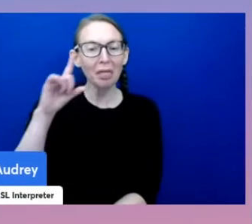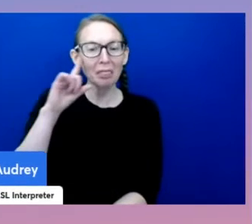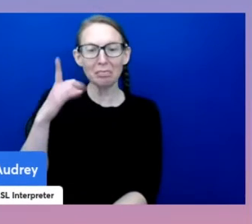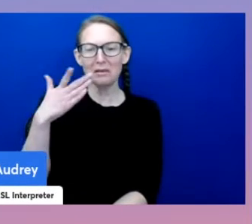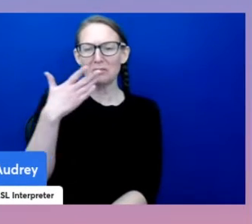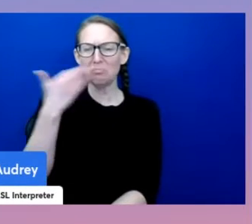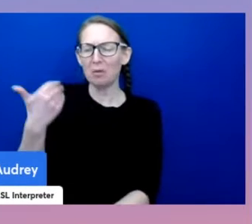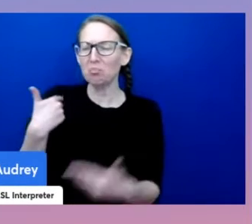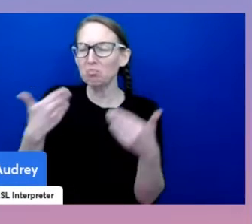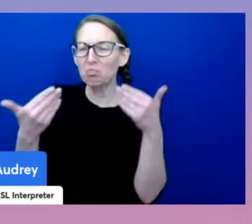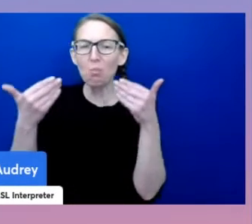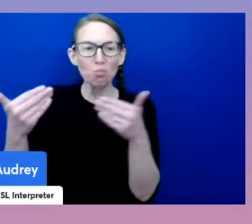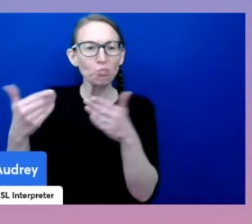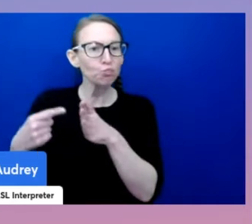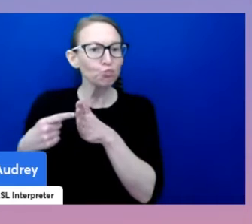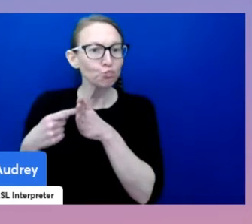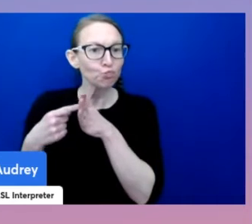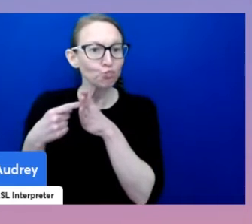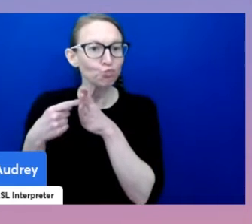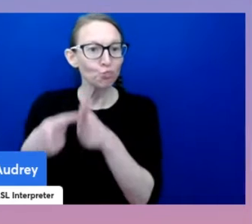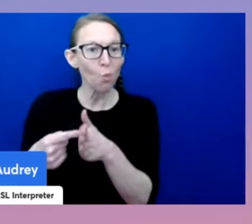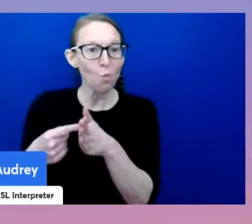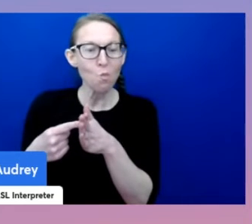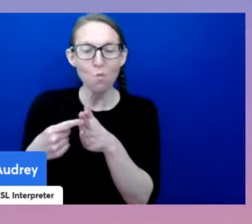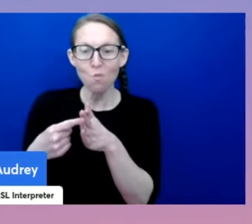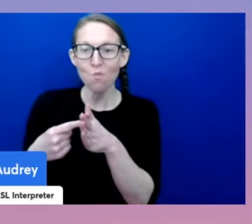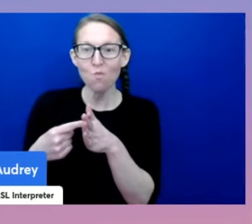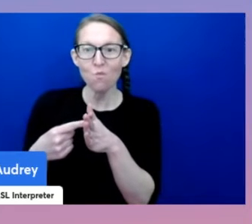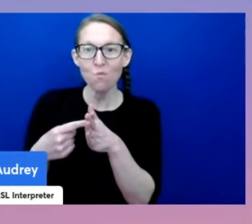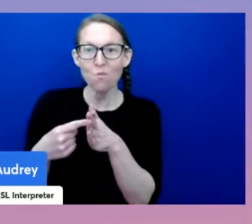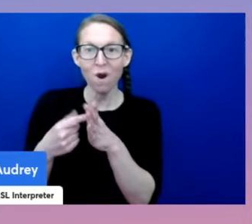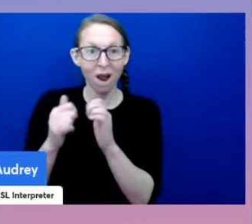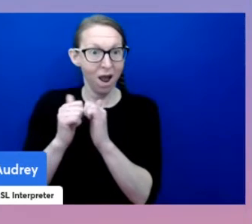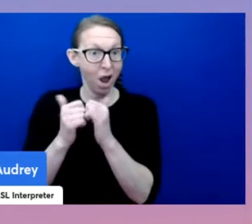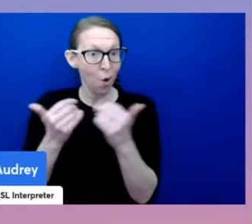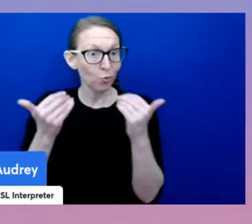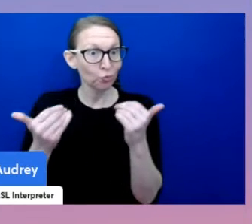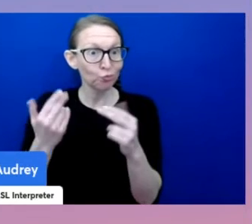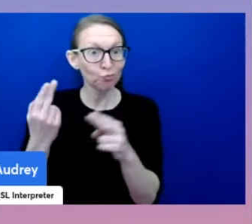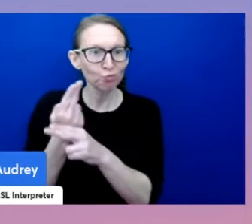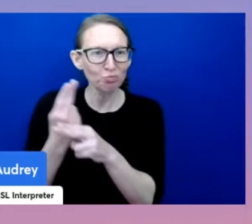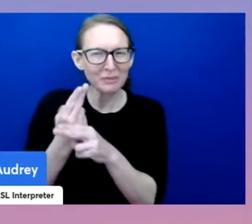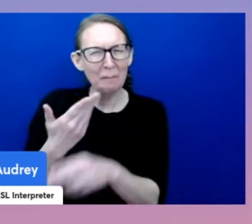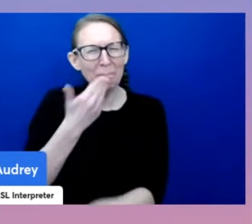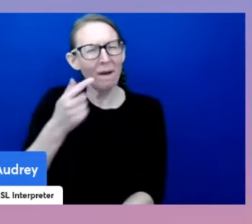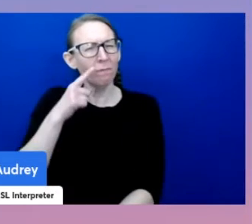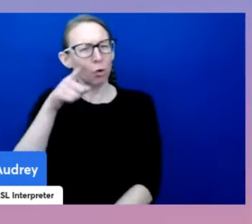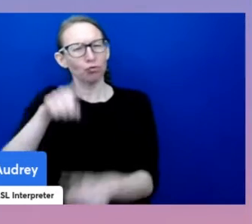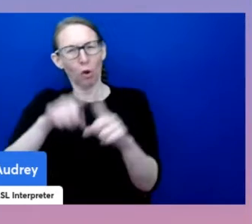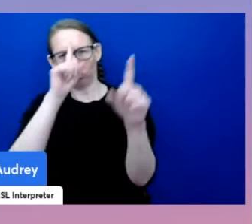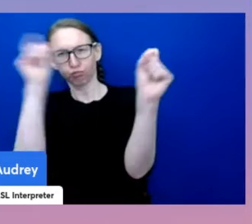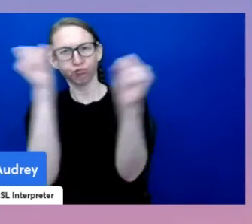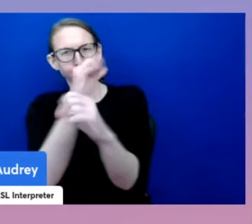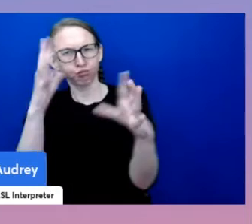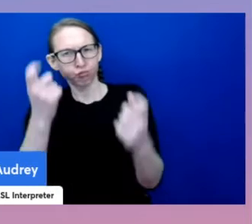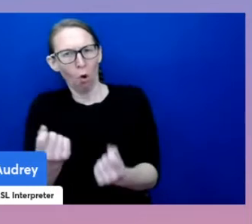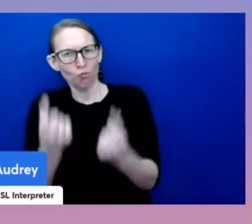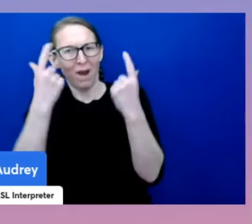show you how to use it. It's better for you to understand how to